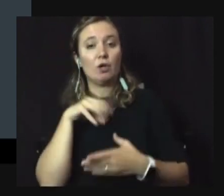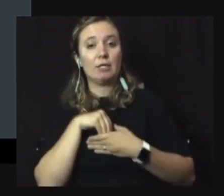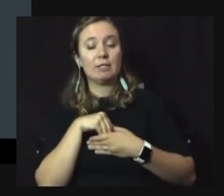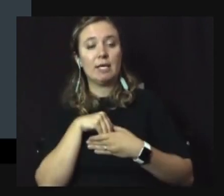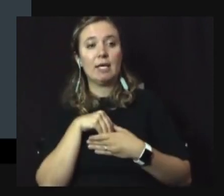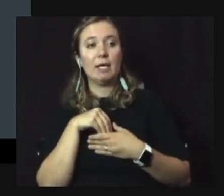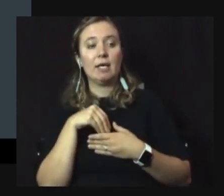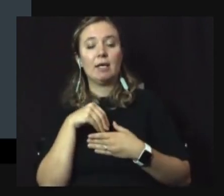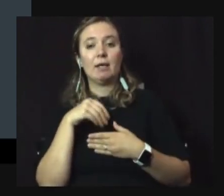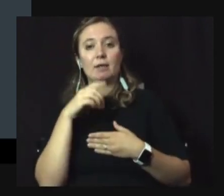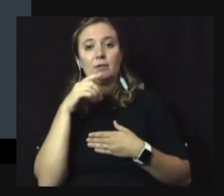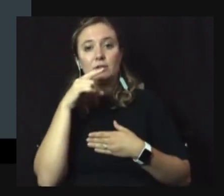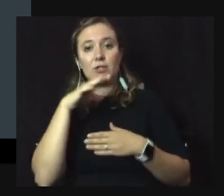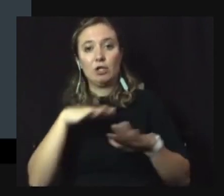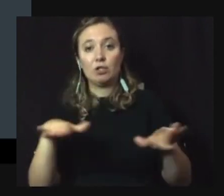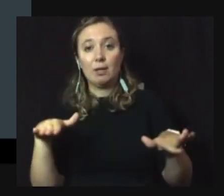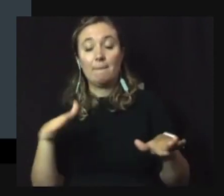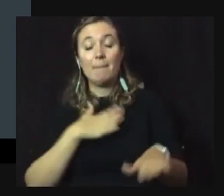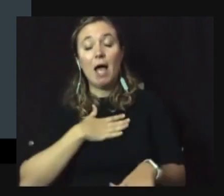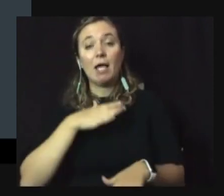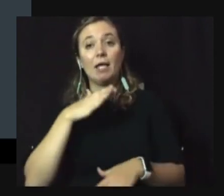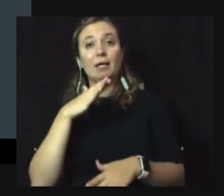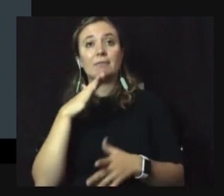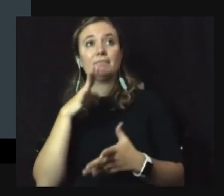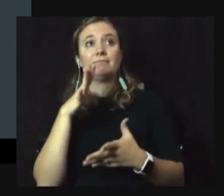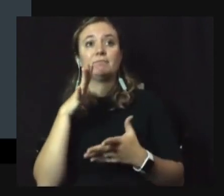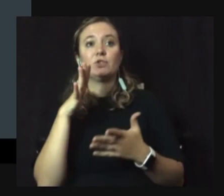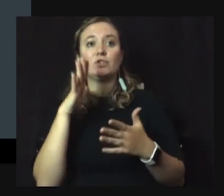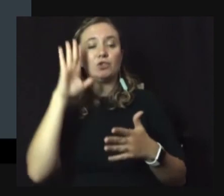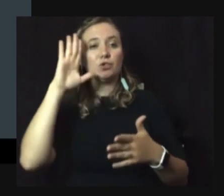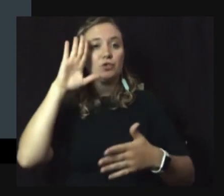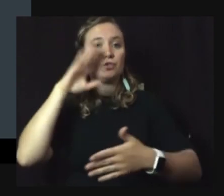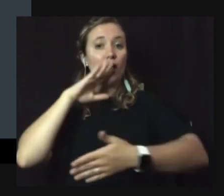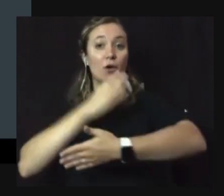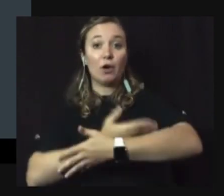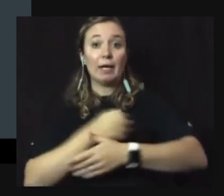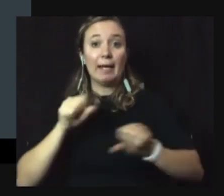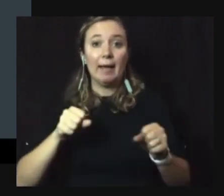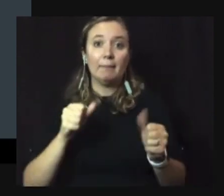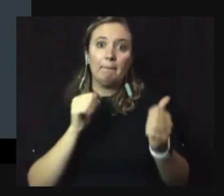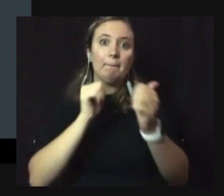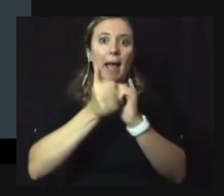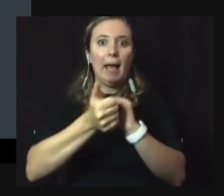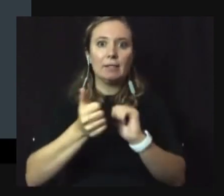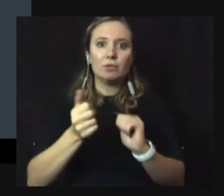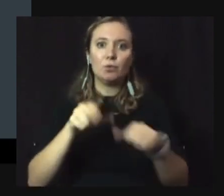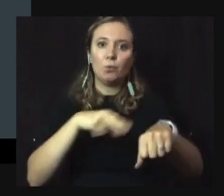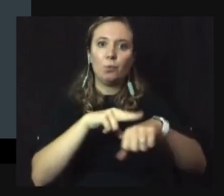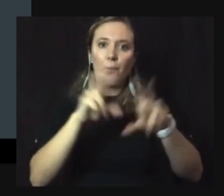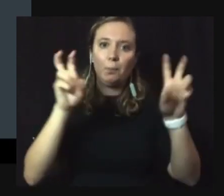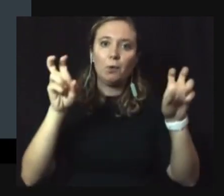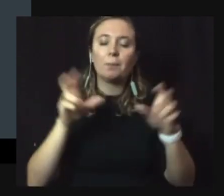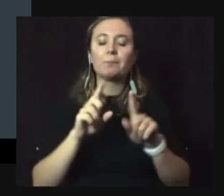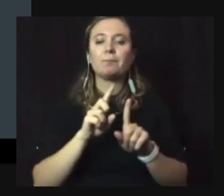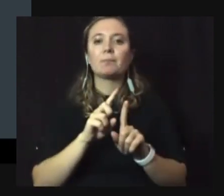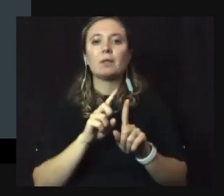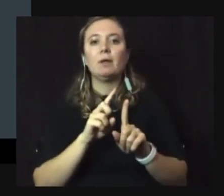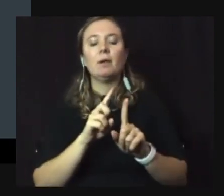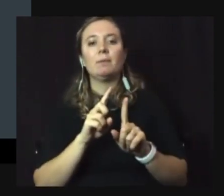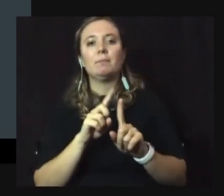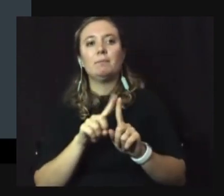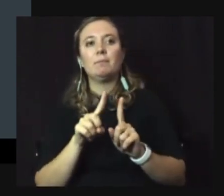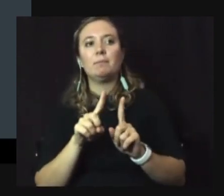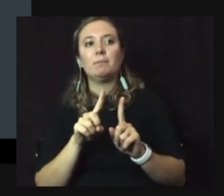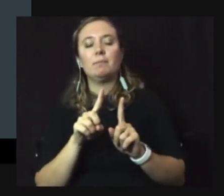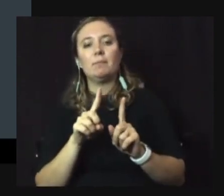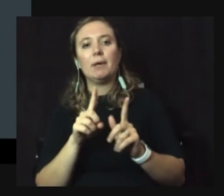trying to figure out what diagnosis may offer. She is homeschooled now, but who knows